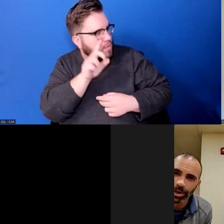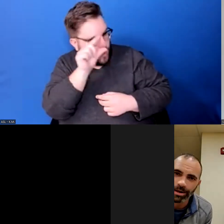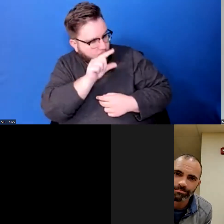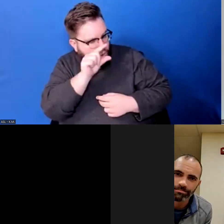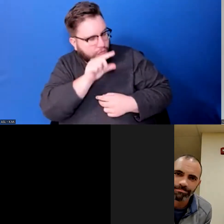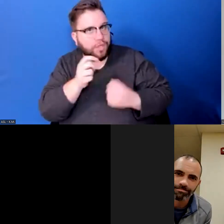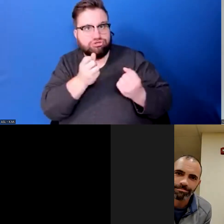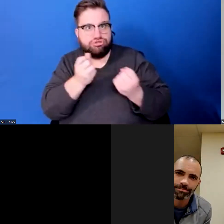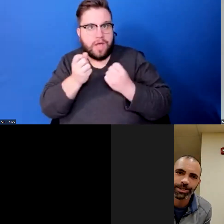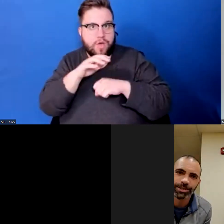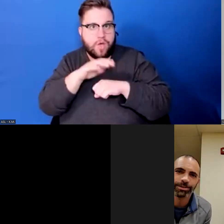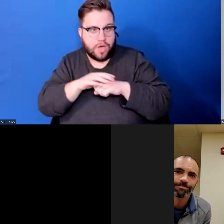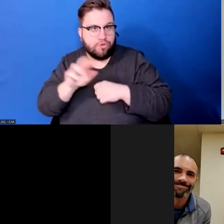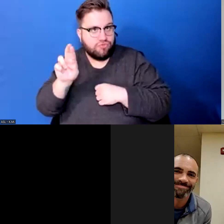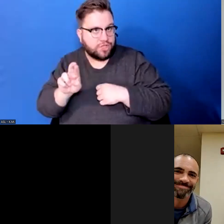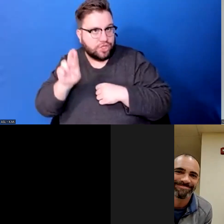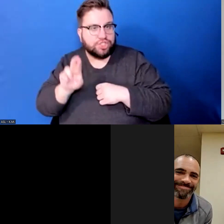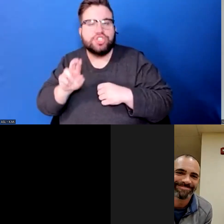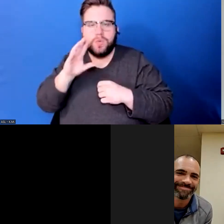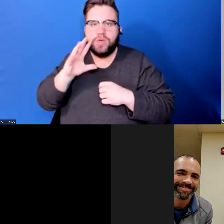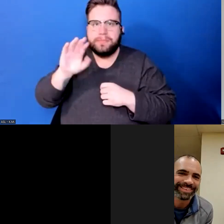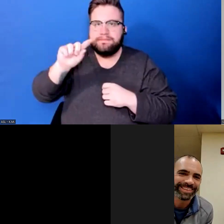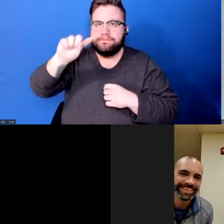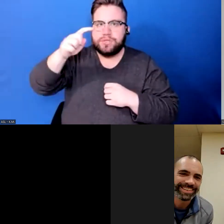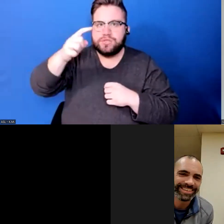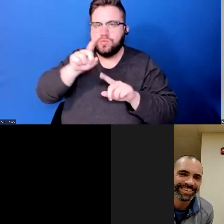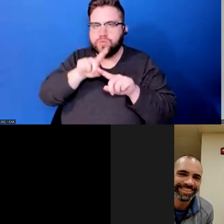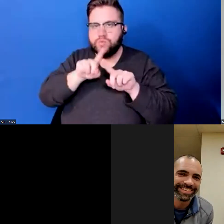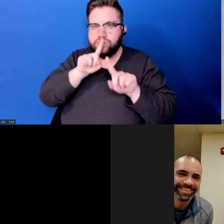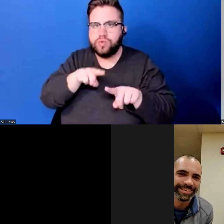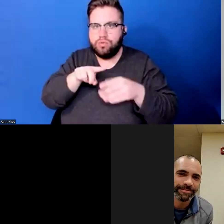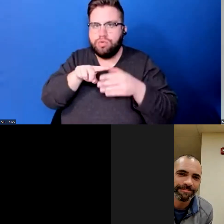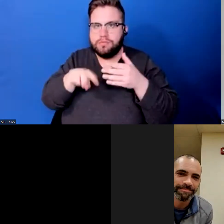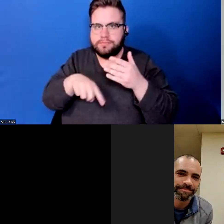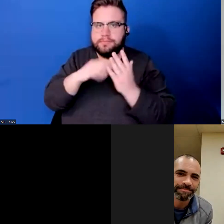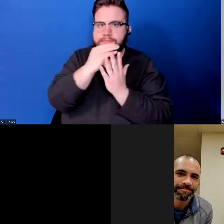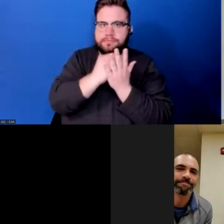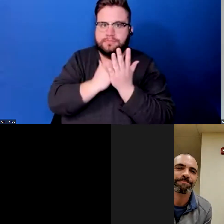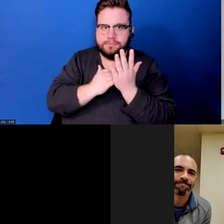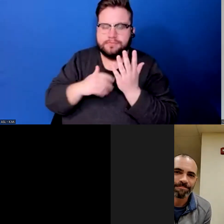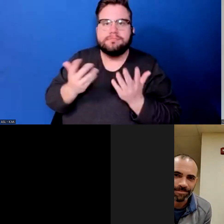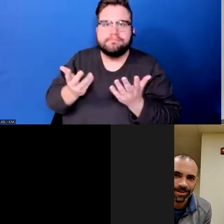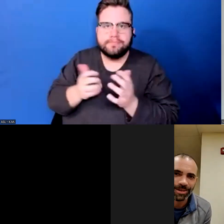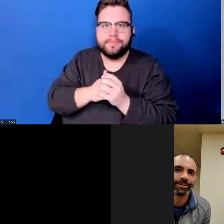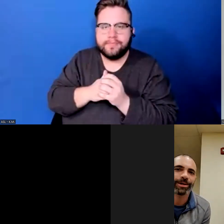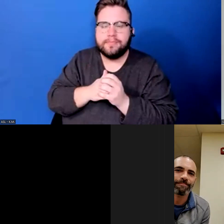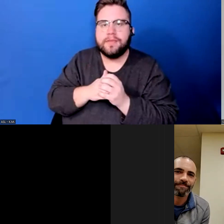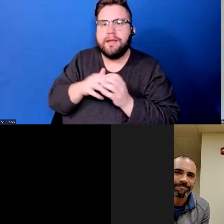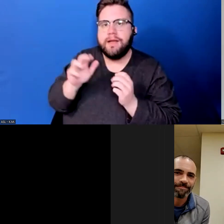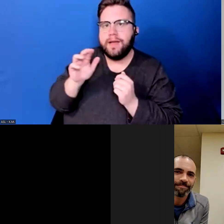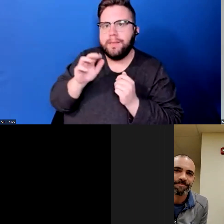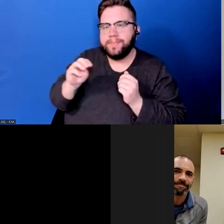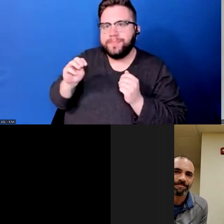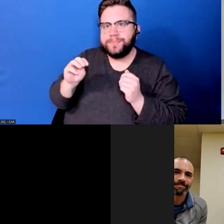Oh, okay. Because we do Good send, news. we have shared many young patients. Great.